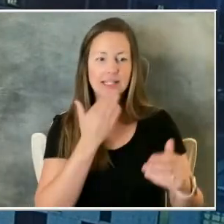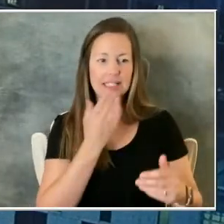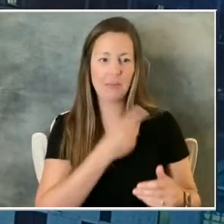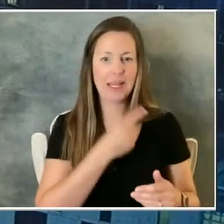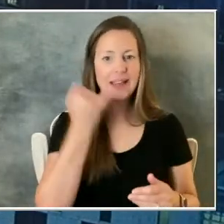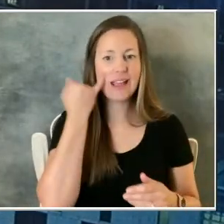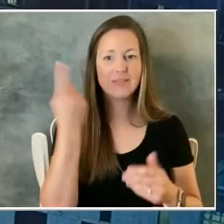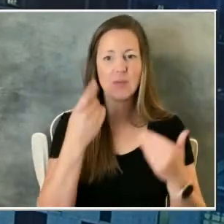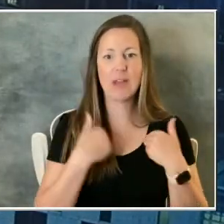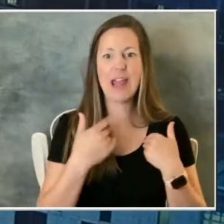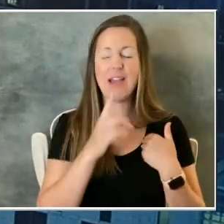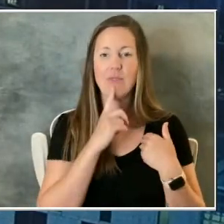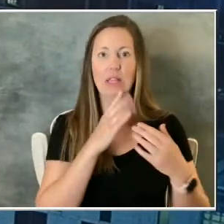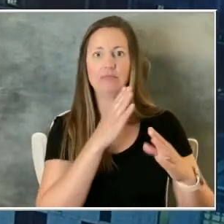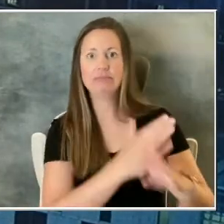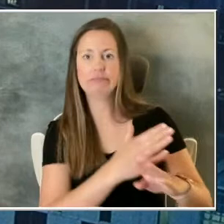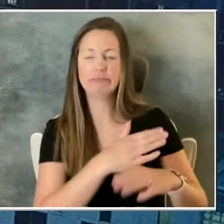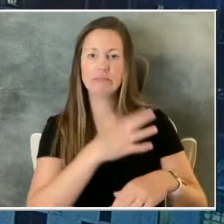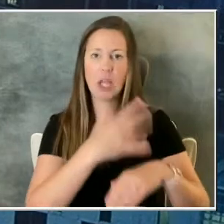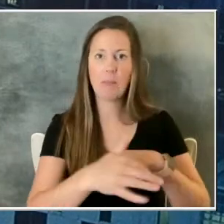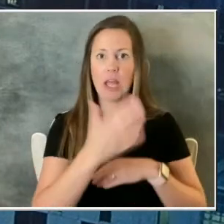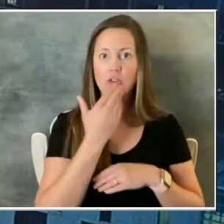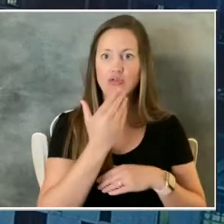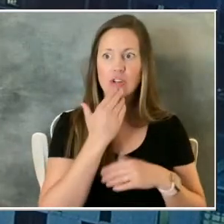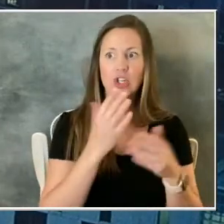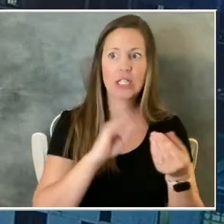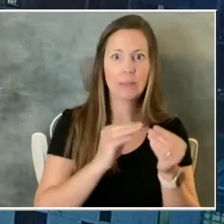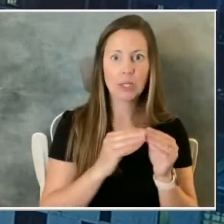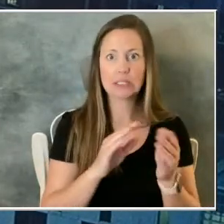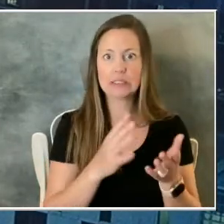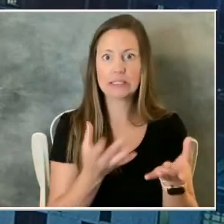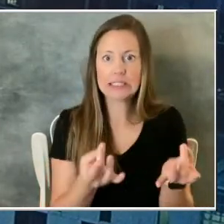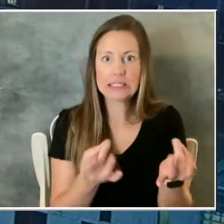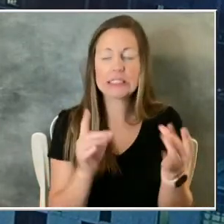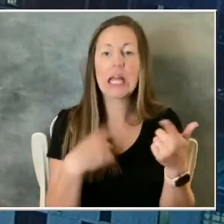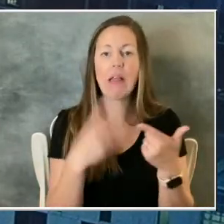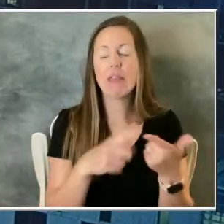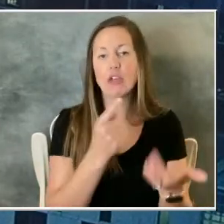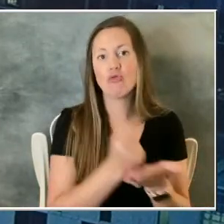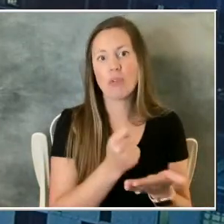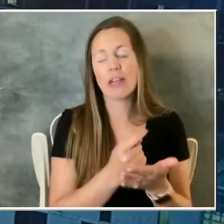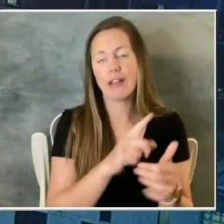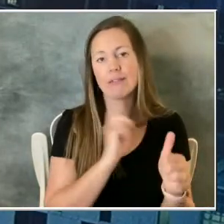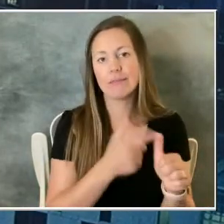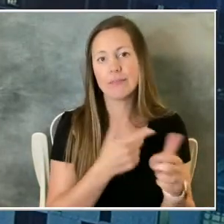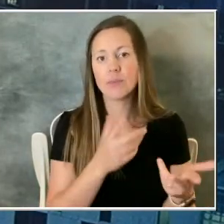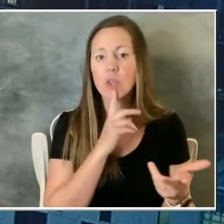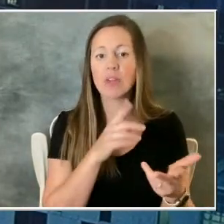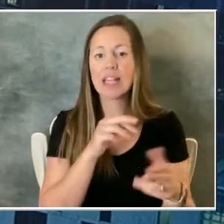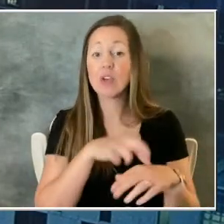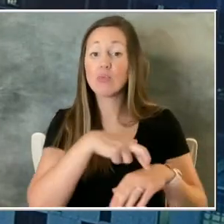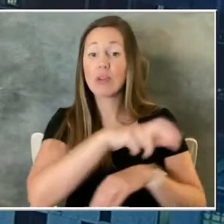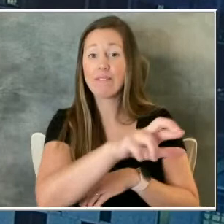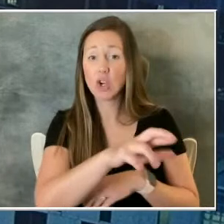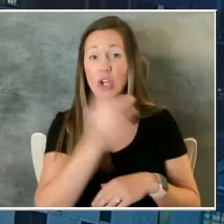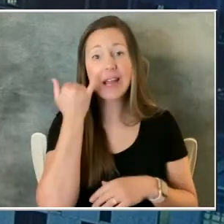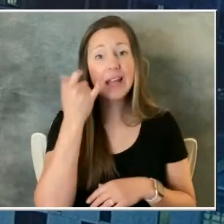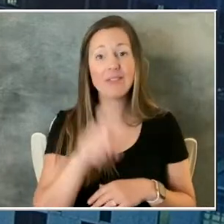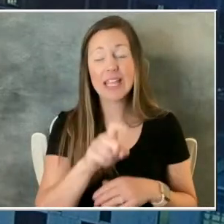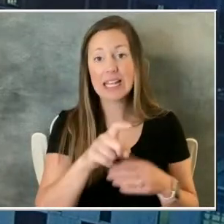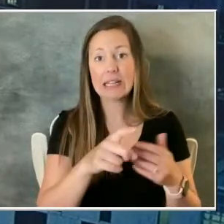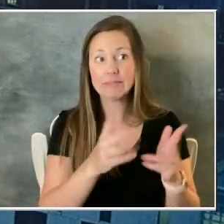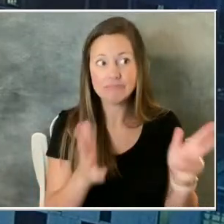then initially treating diabetes. Patients are typically referred to an endocrinologist if they need some extra help, if their A1C is